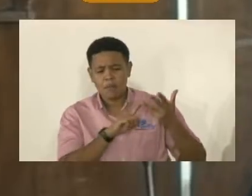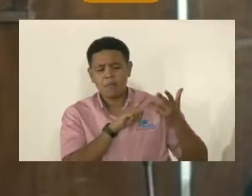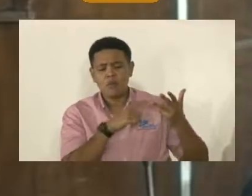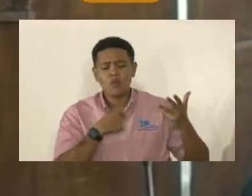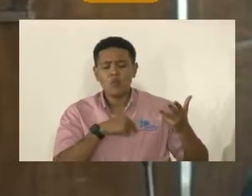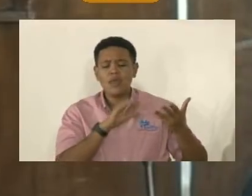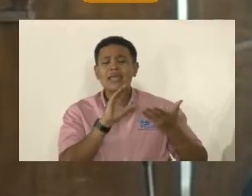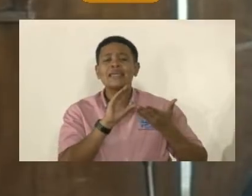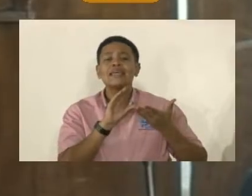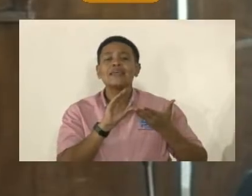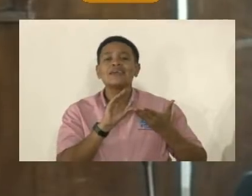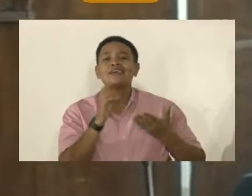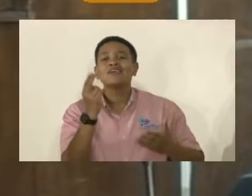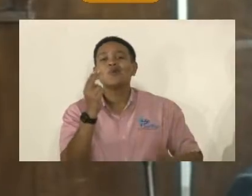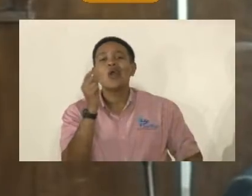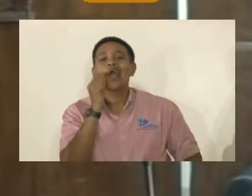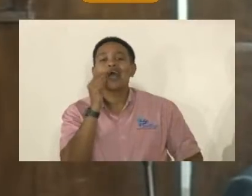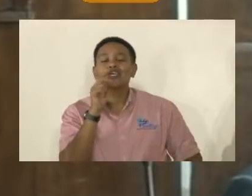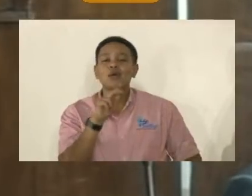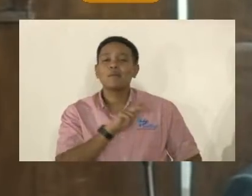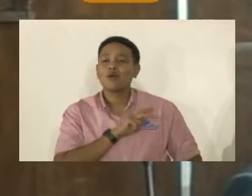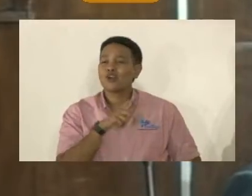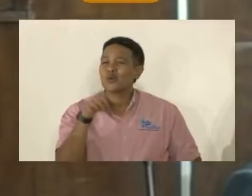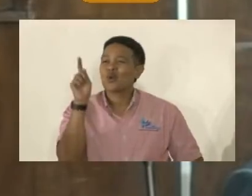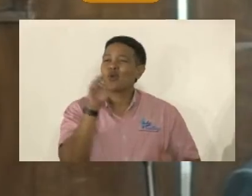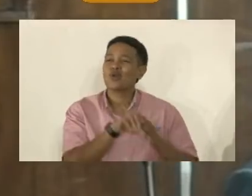decriminalized personal use of ganja.